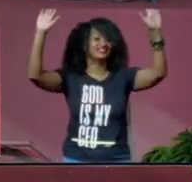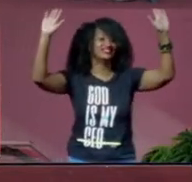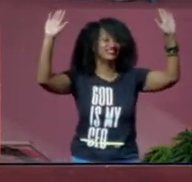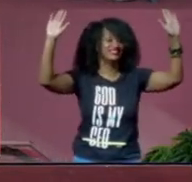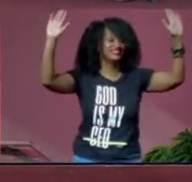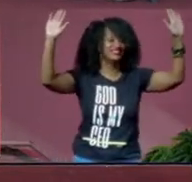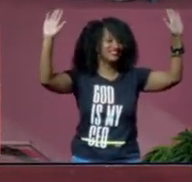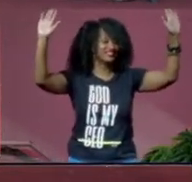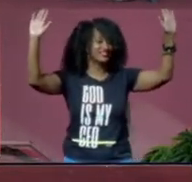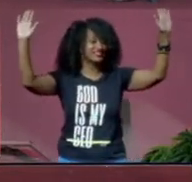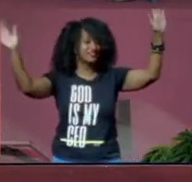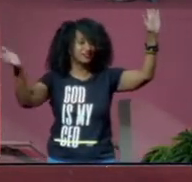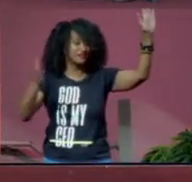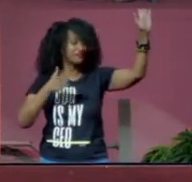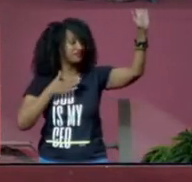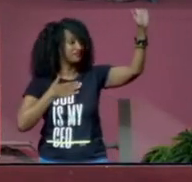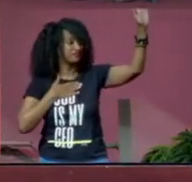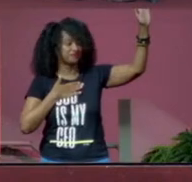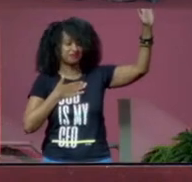in my